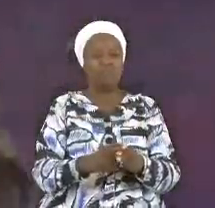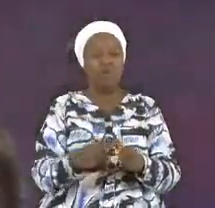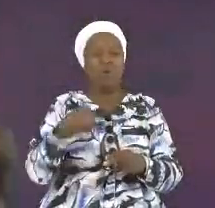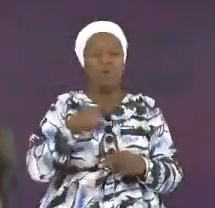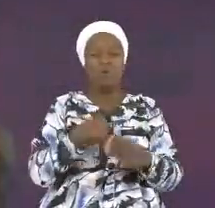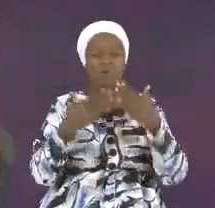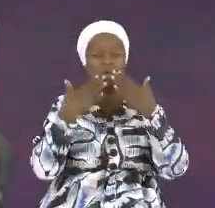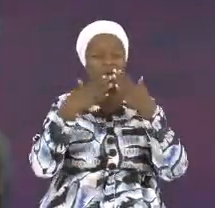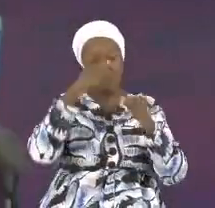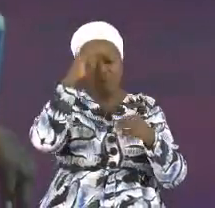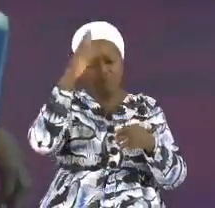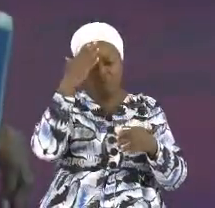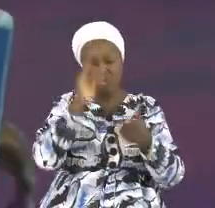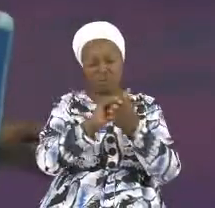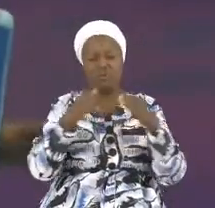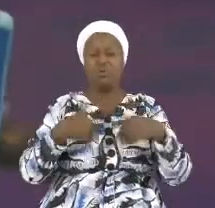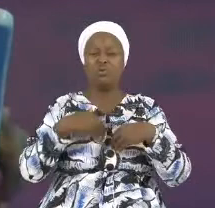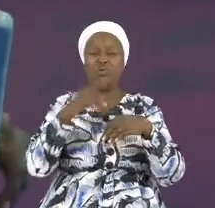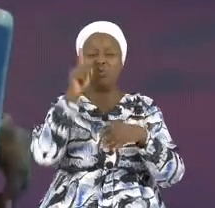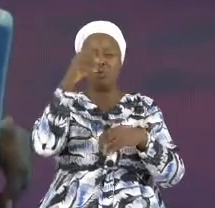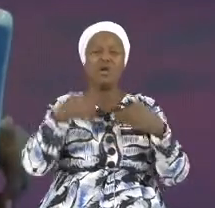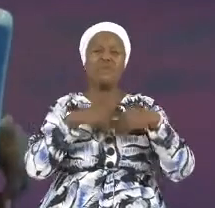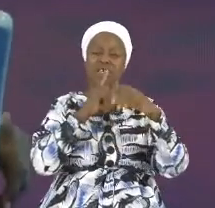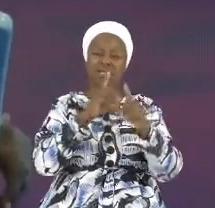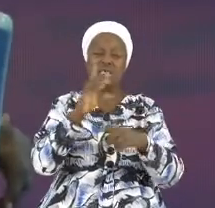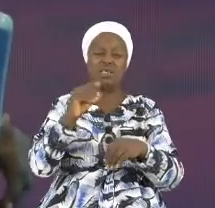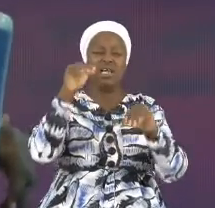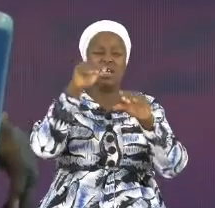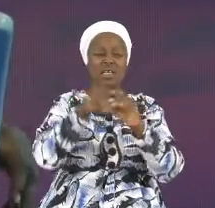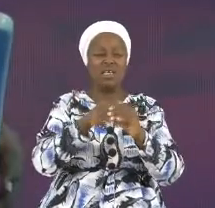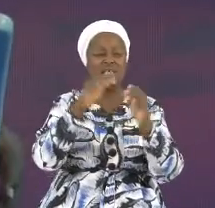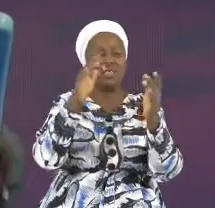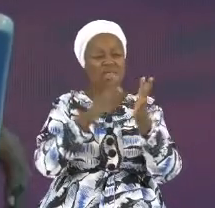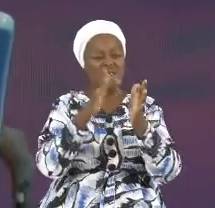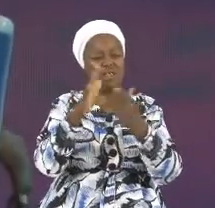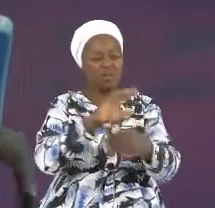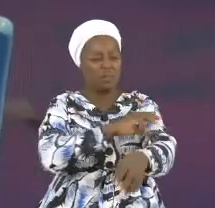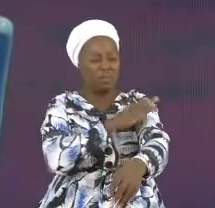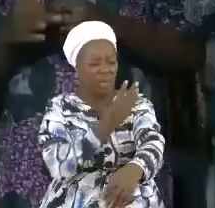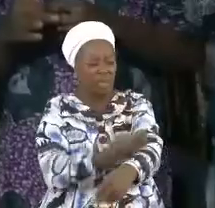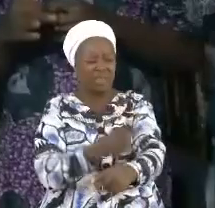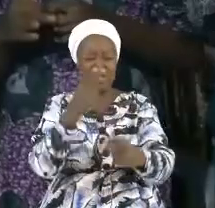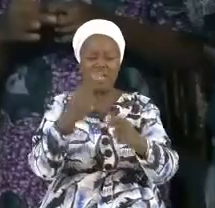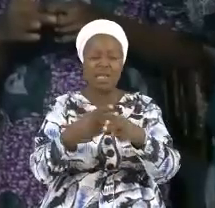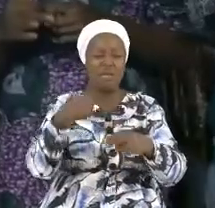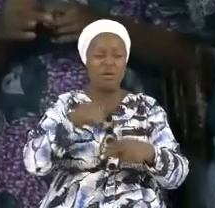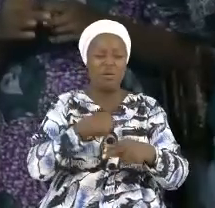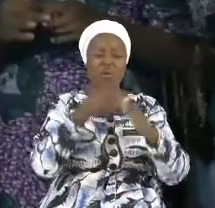know you have answered. In Jesus' mighty name we pray.